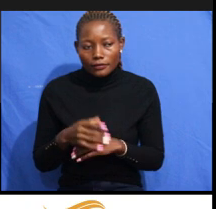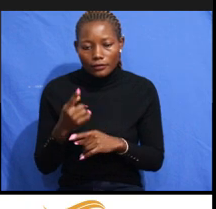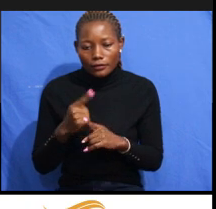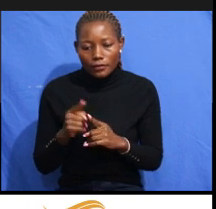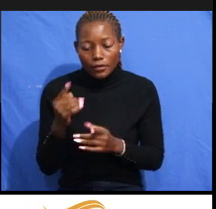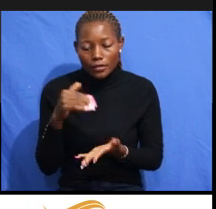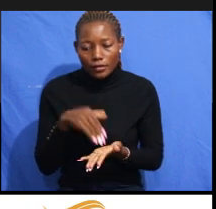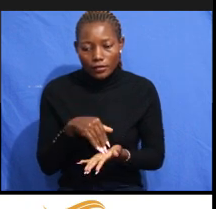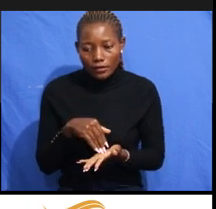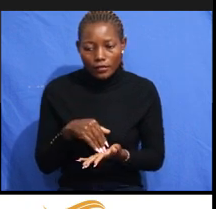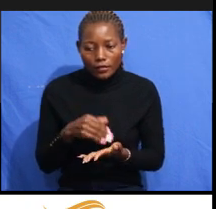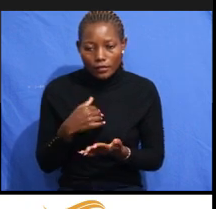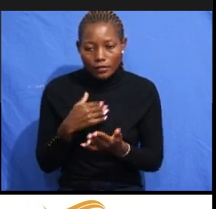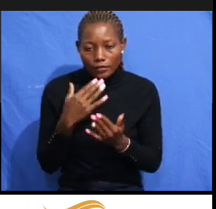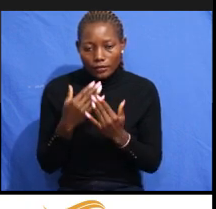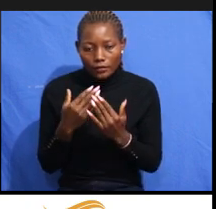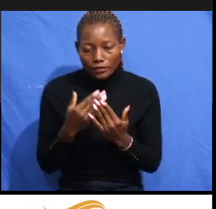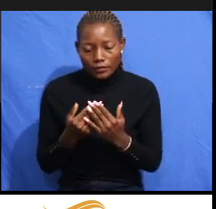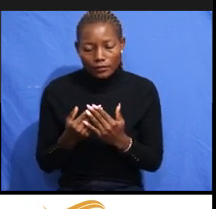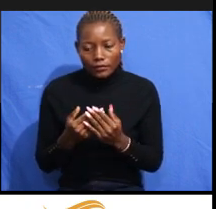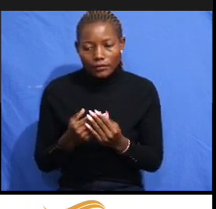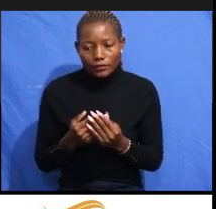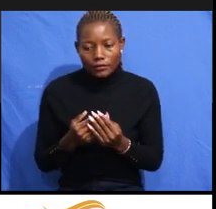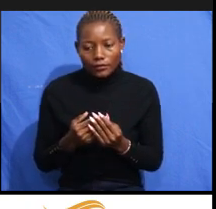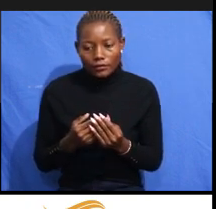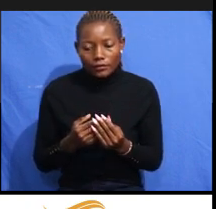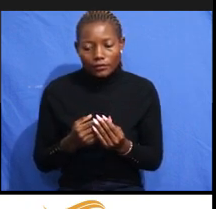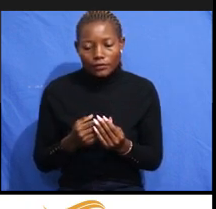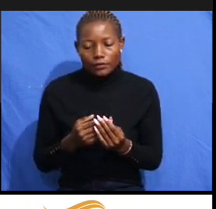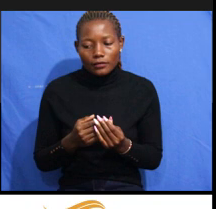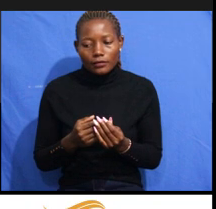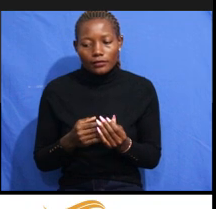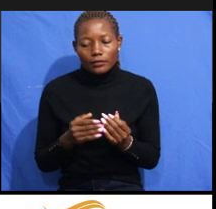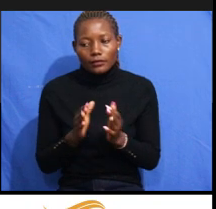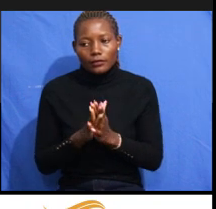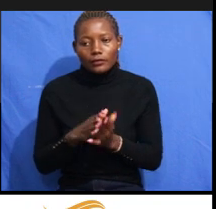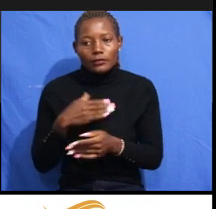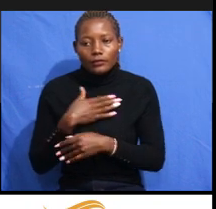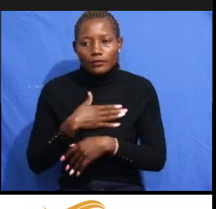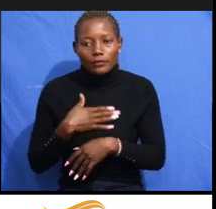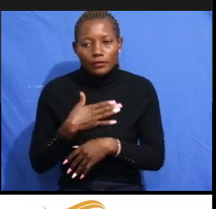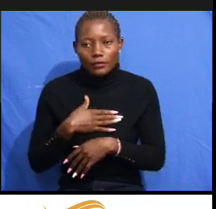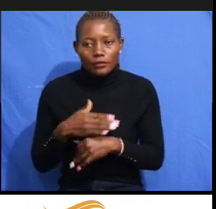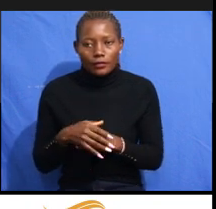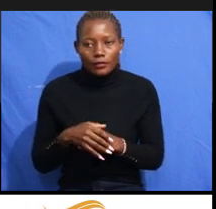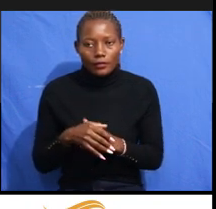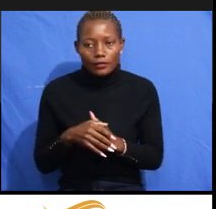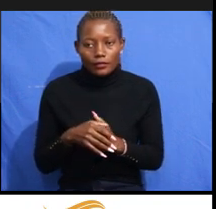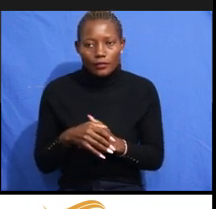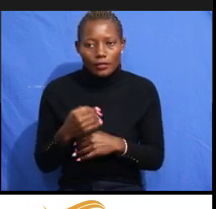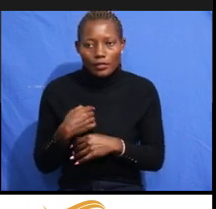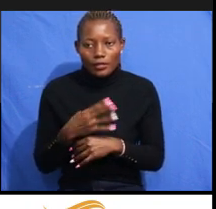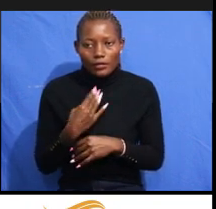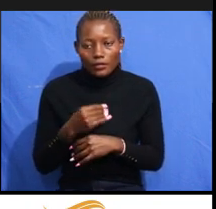I also appreciate that it seems to be too scientific at one end. So I wanted to